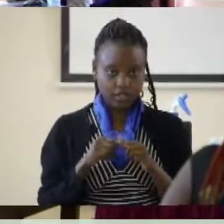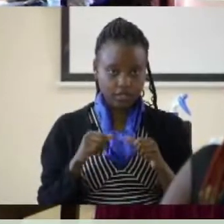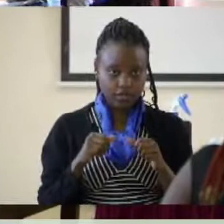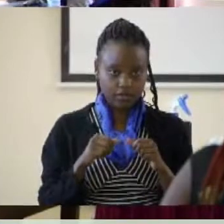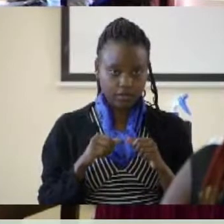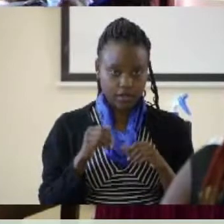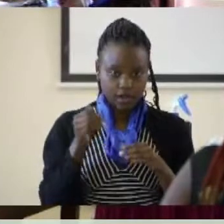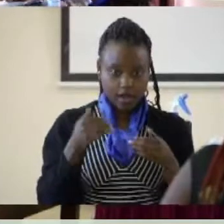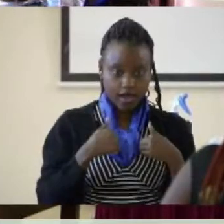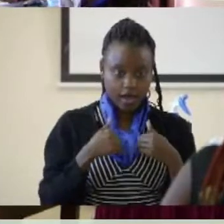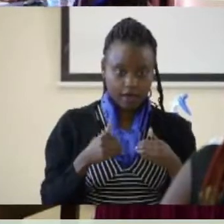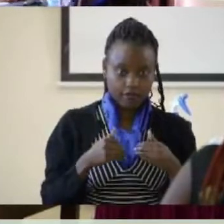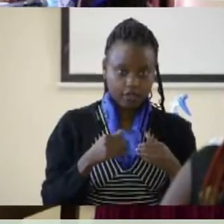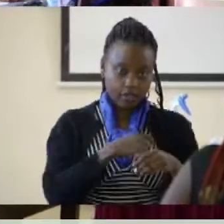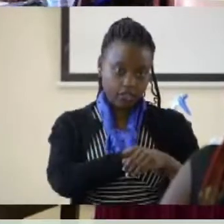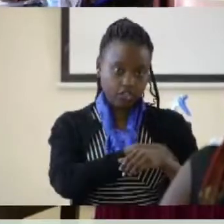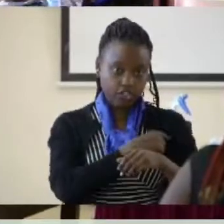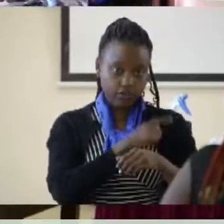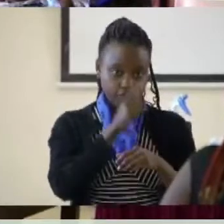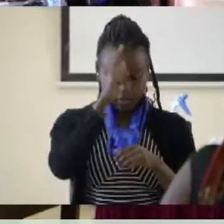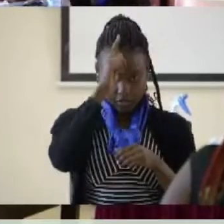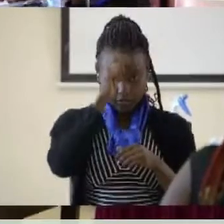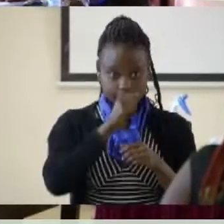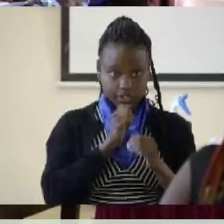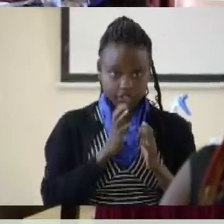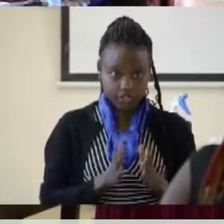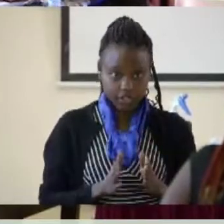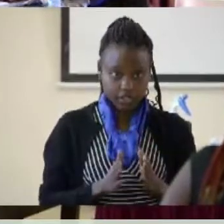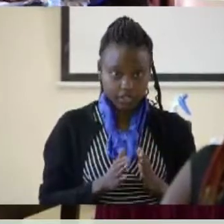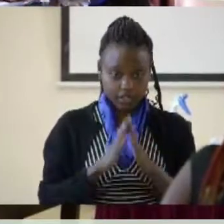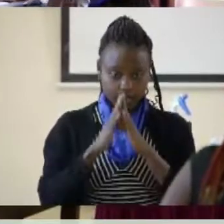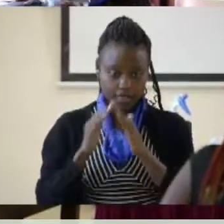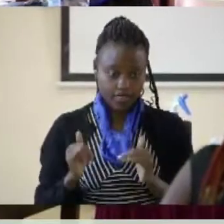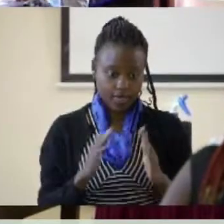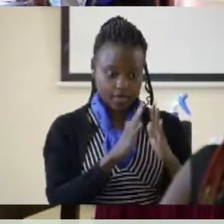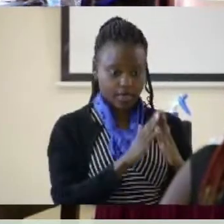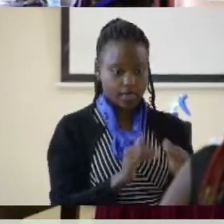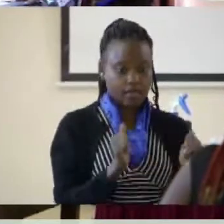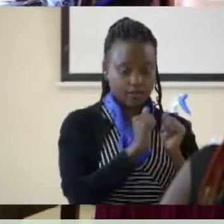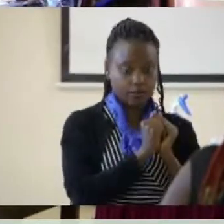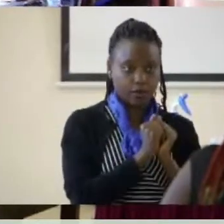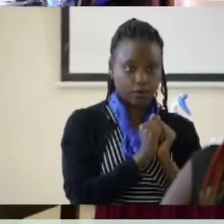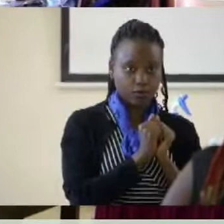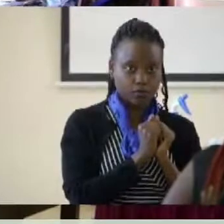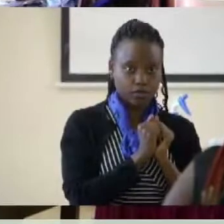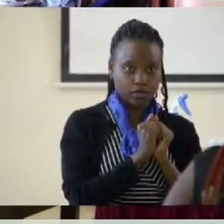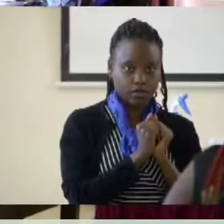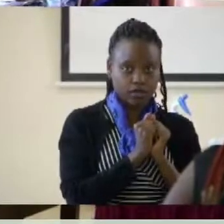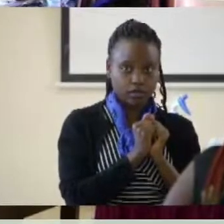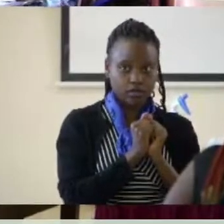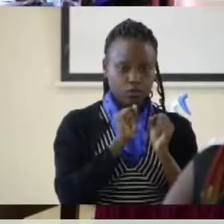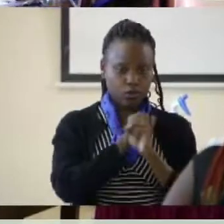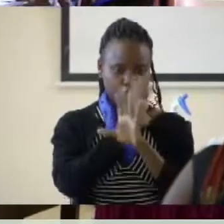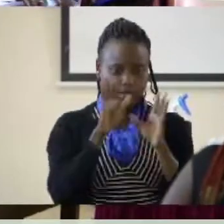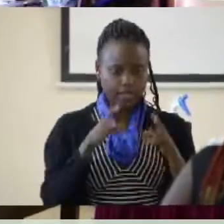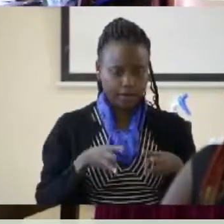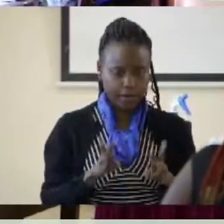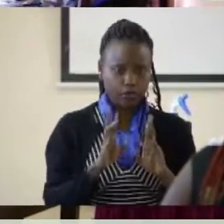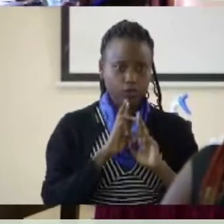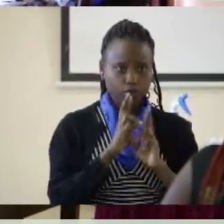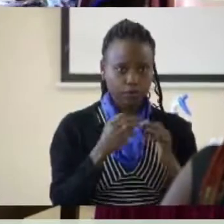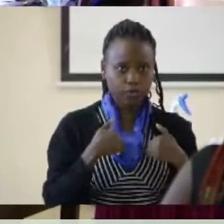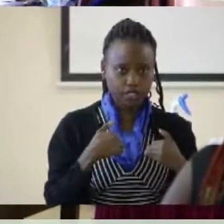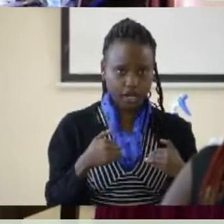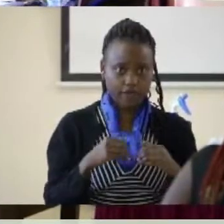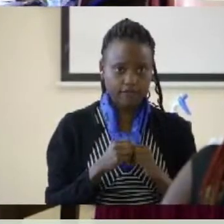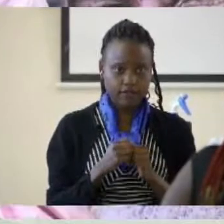the sub-chief, the village elders, and the Nyumba Kumi. These people, they have clear pathway of reporting. They will